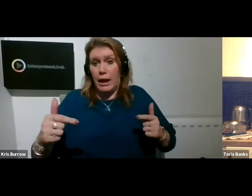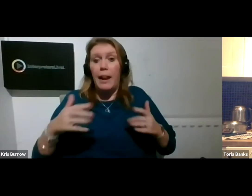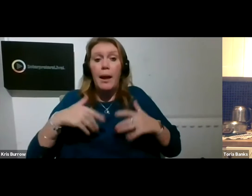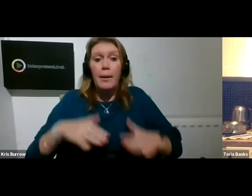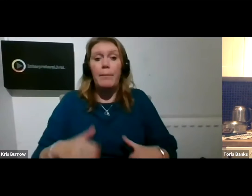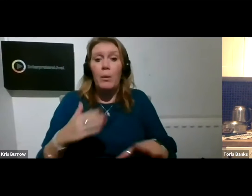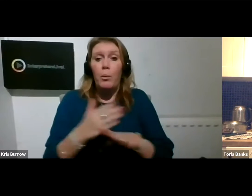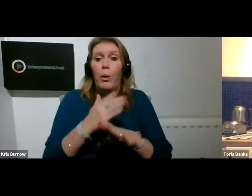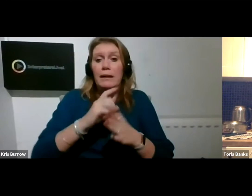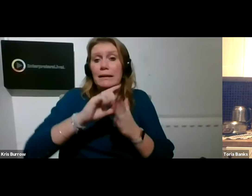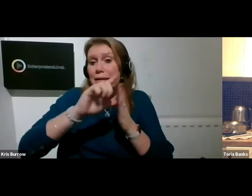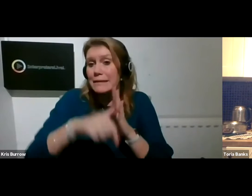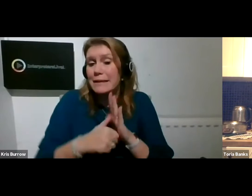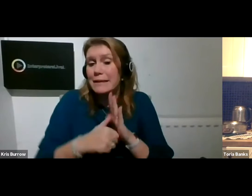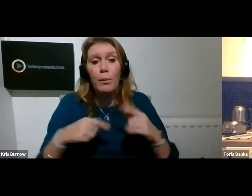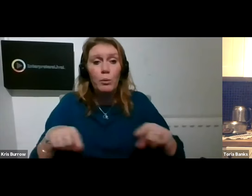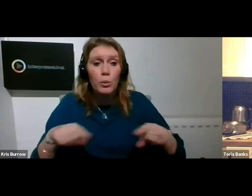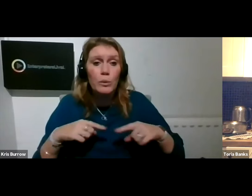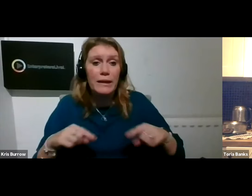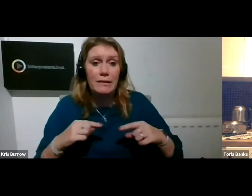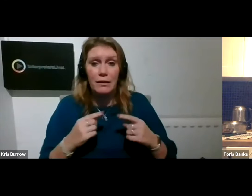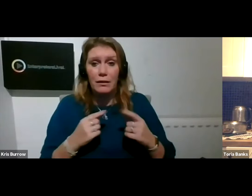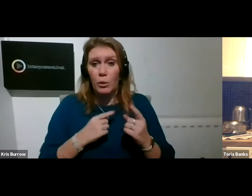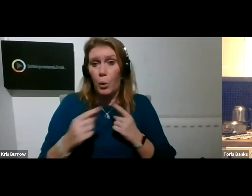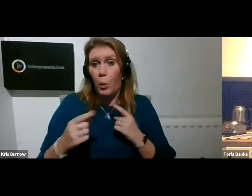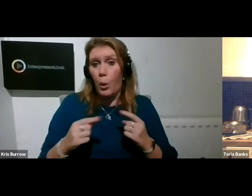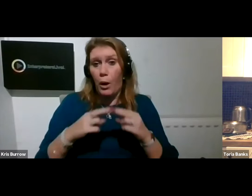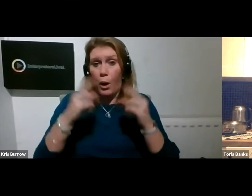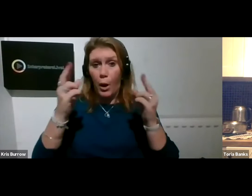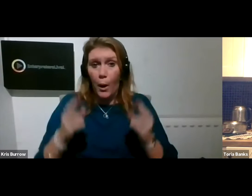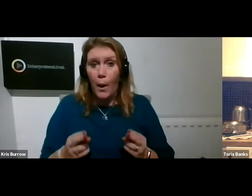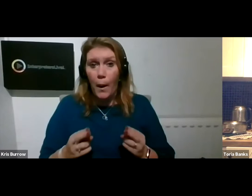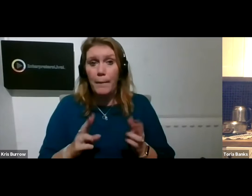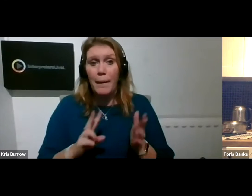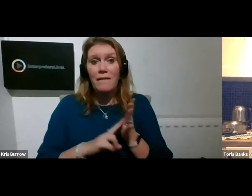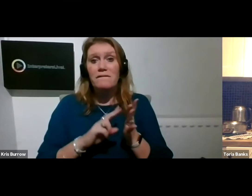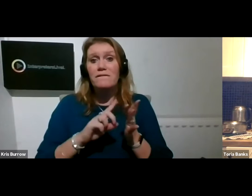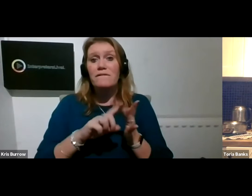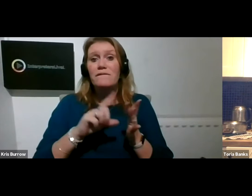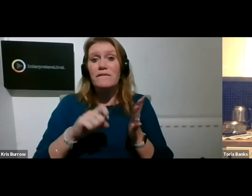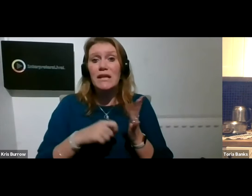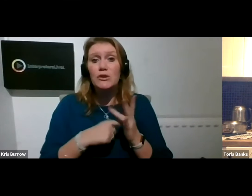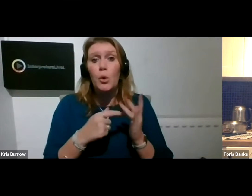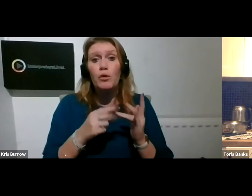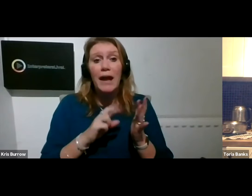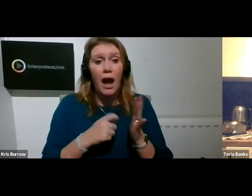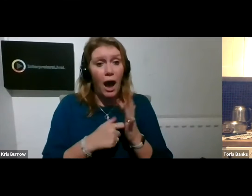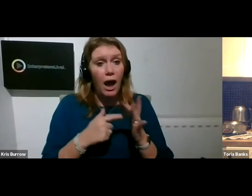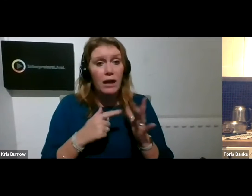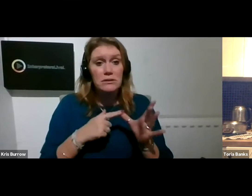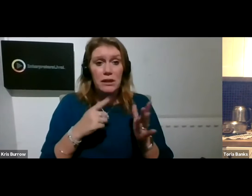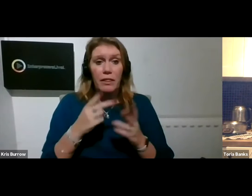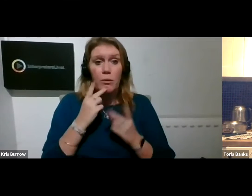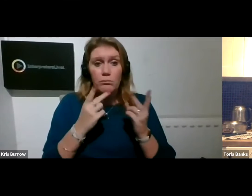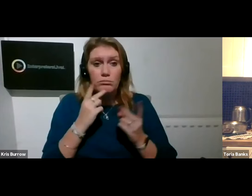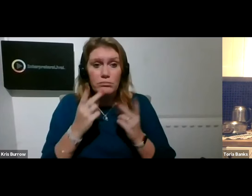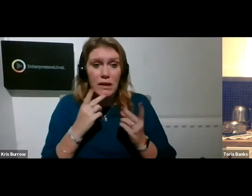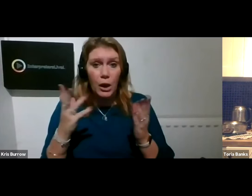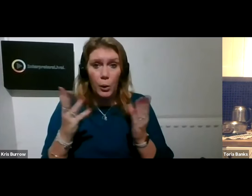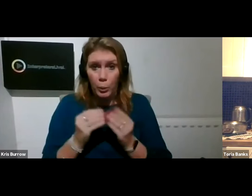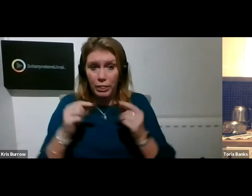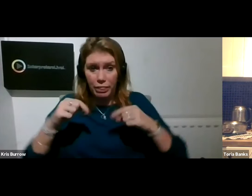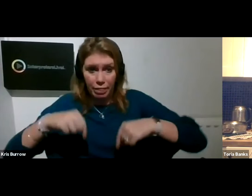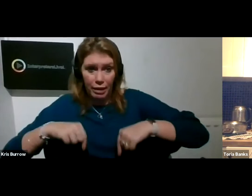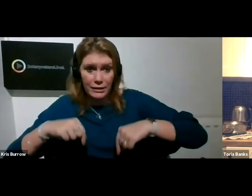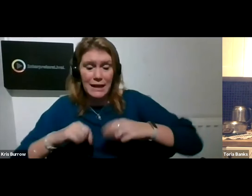from our own homes. So Victoria Orawari, who's an opera singer, is with us this evening for the Q&A. And we worked with her and